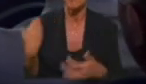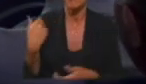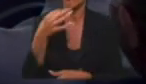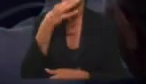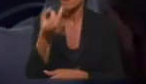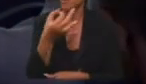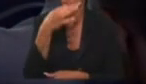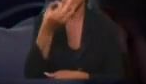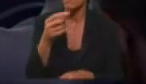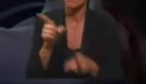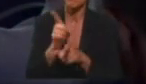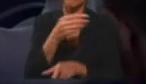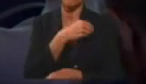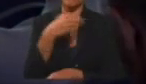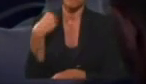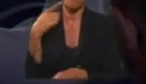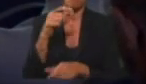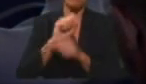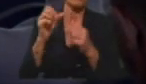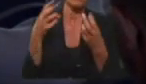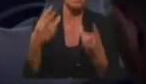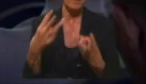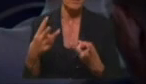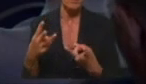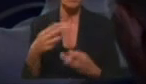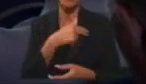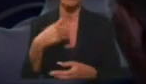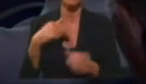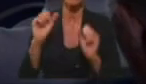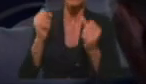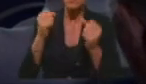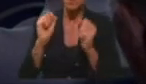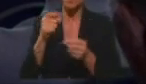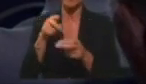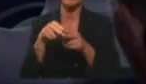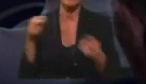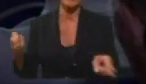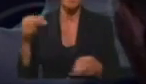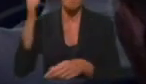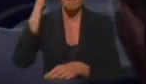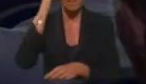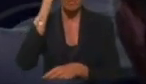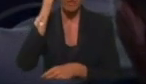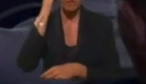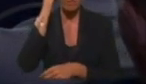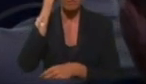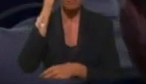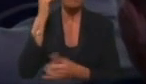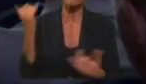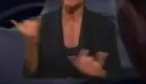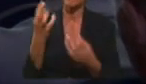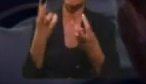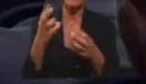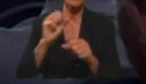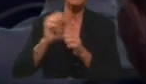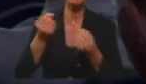need to prioritize it as we work towards truly inclusive communities that are mindful of all inhabitants' mobility needs and desires. I